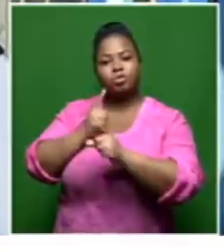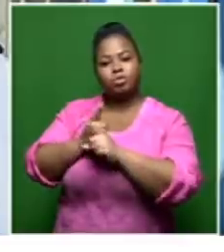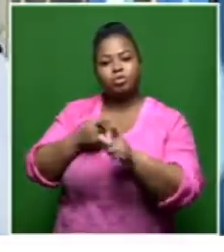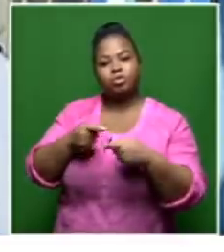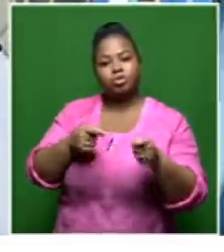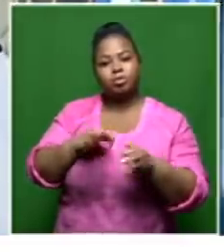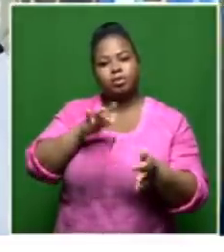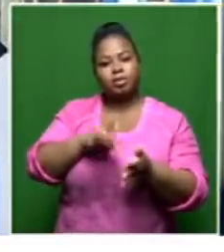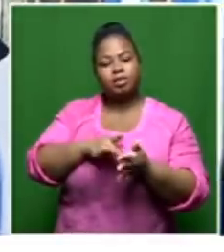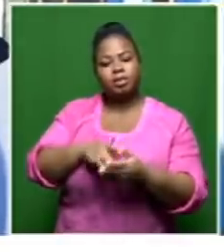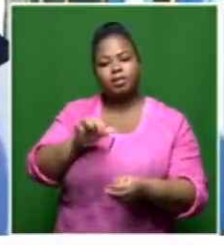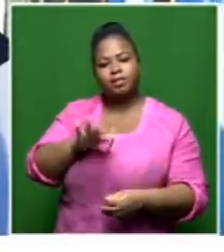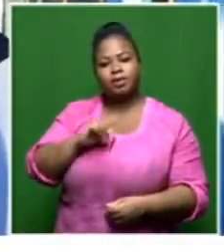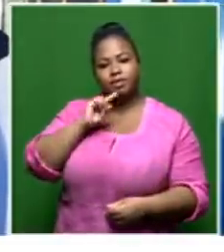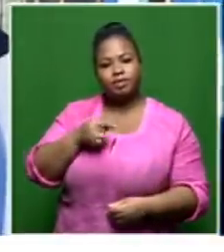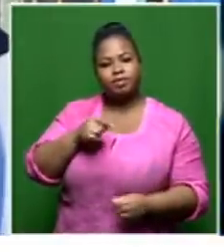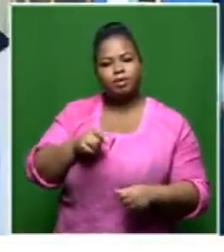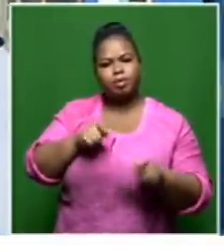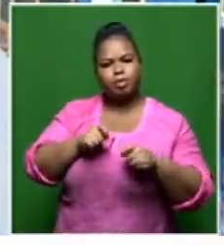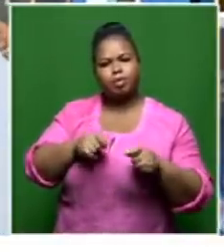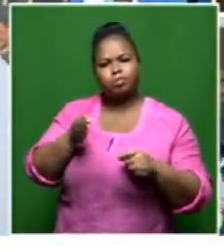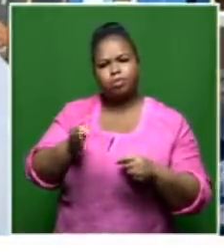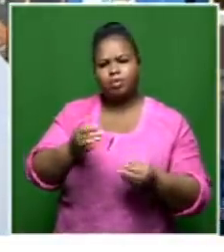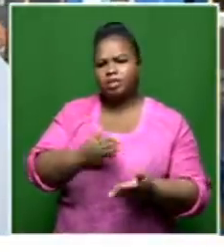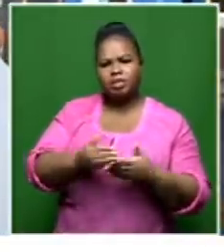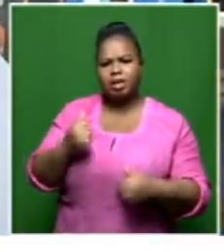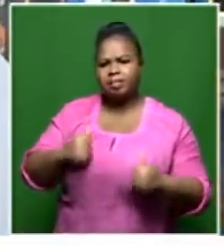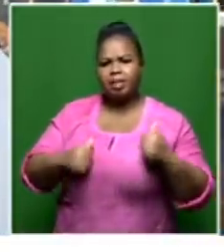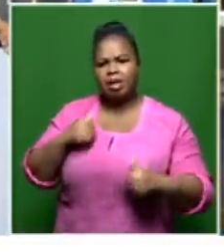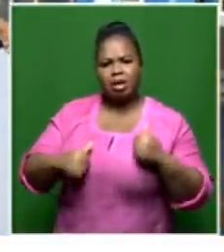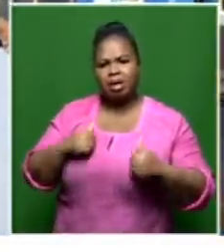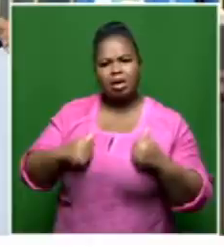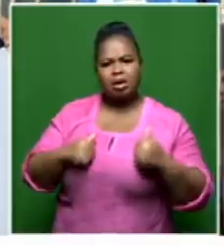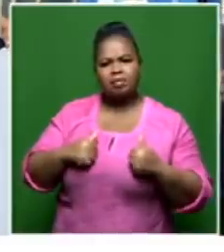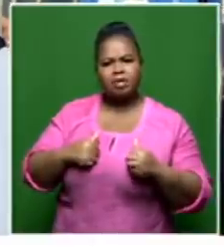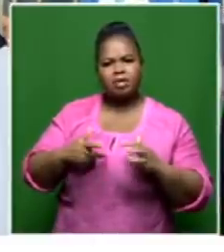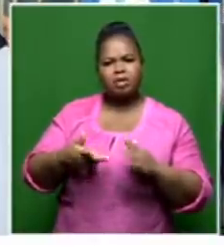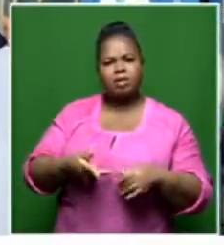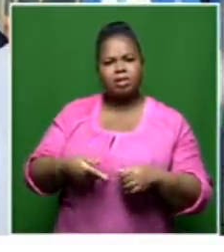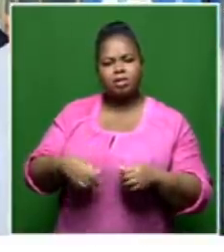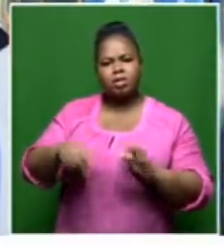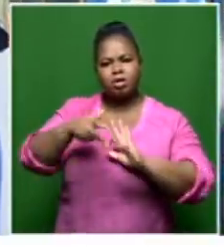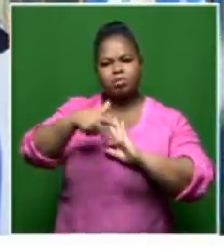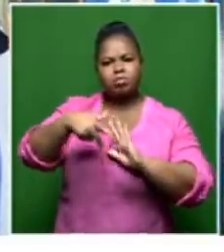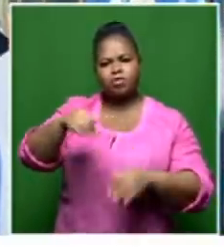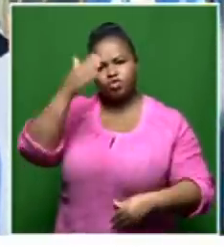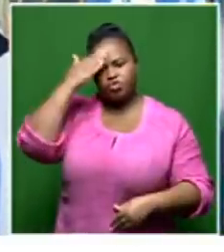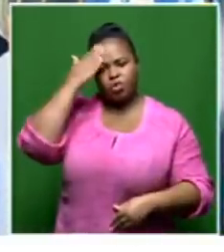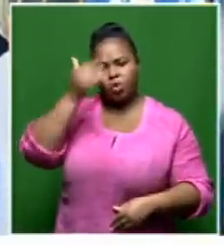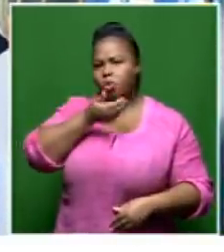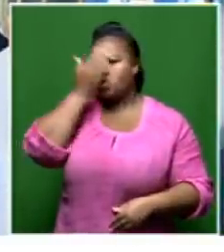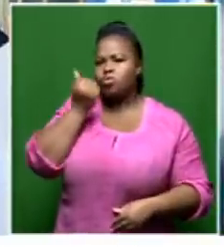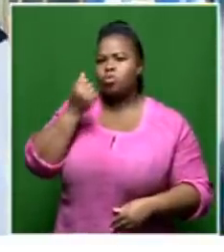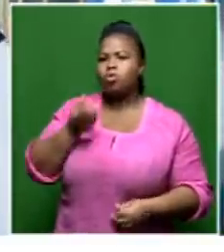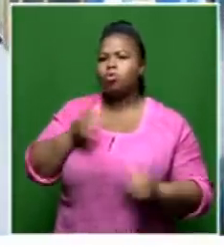within the Itakwini area. But people are not running or exercising with their proofs of residency. So how will you ensure that they do stick